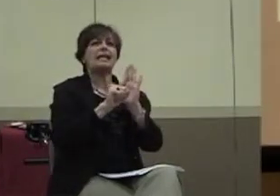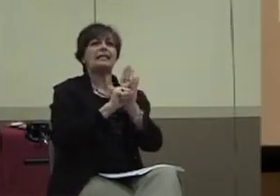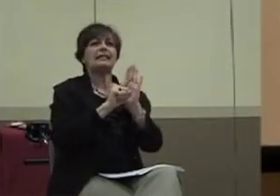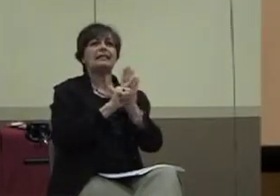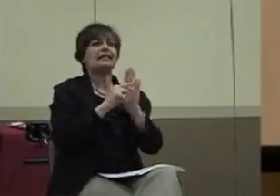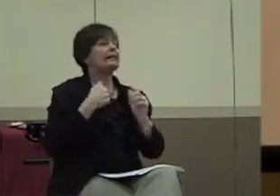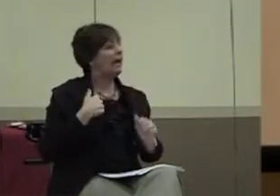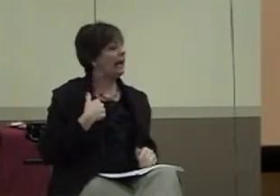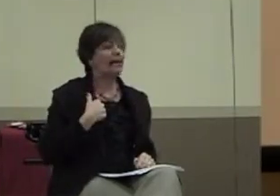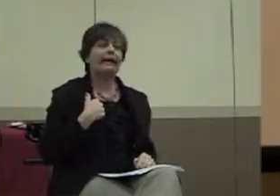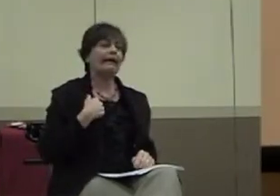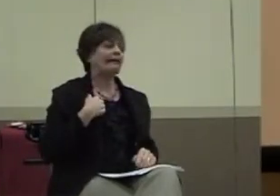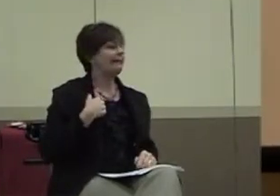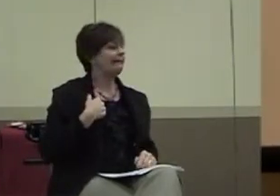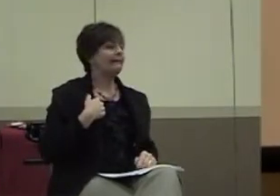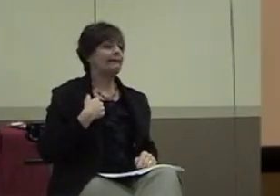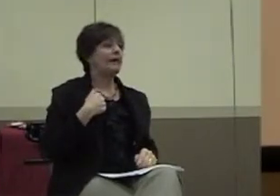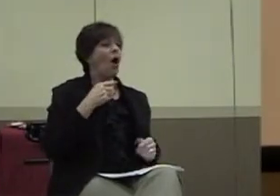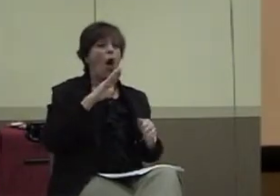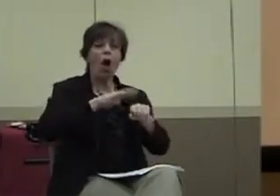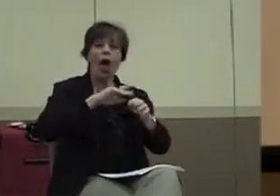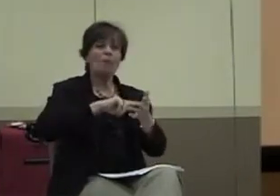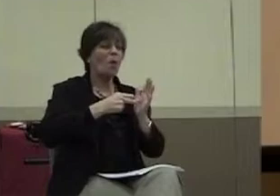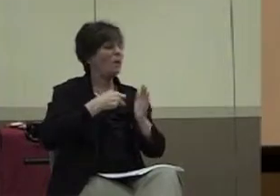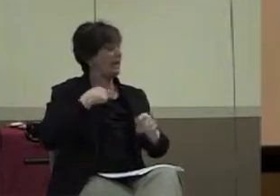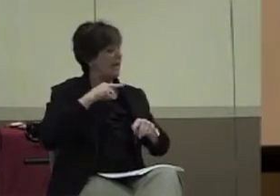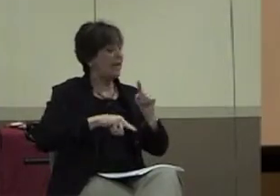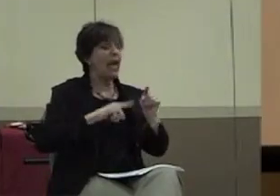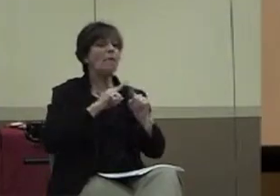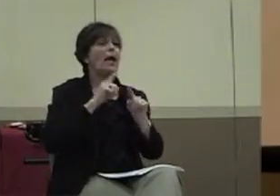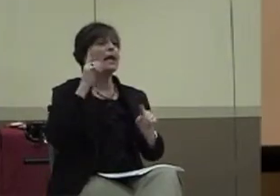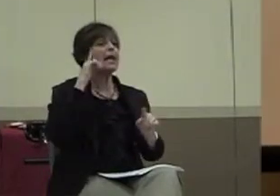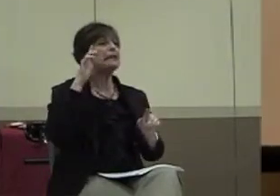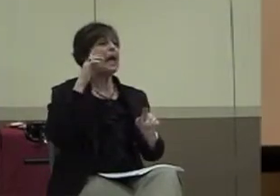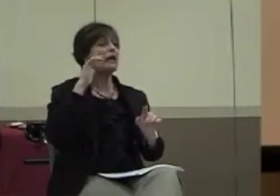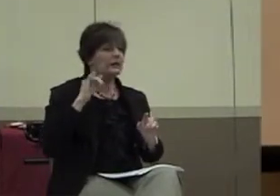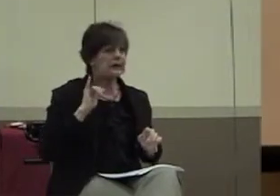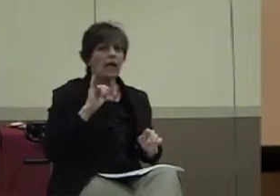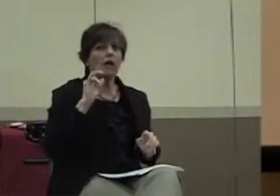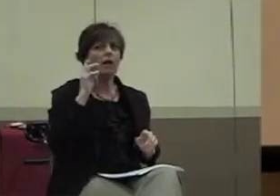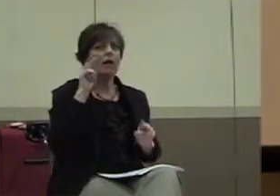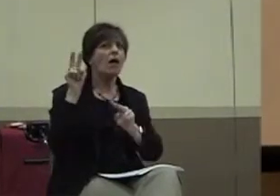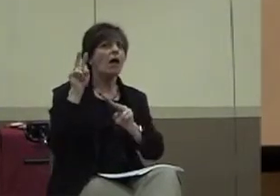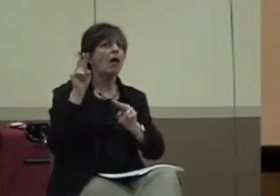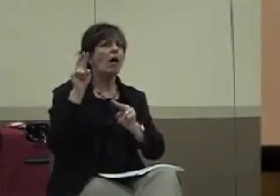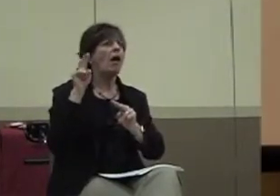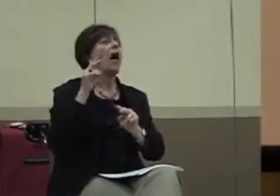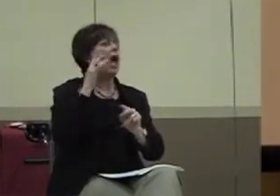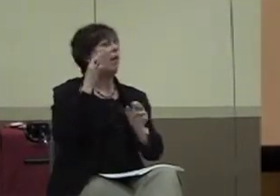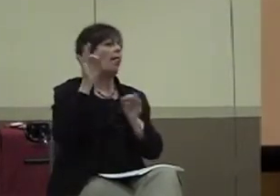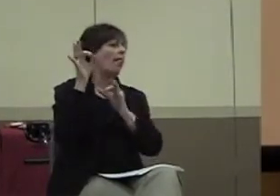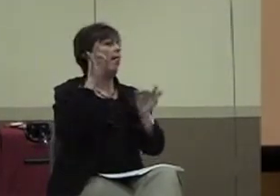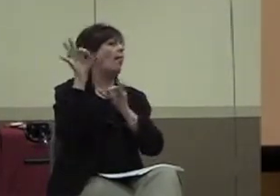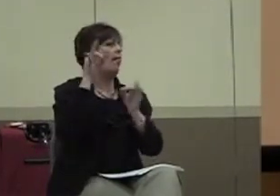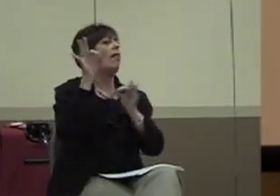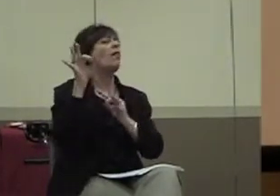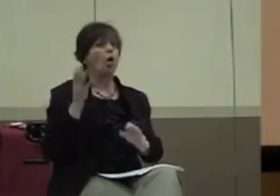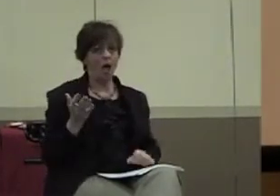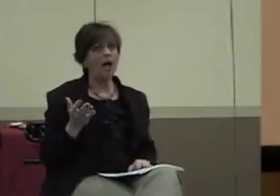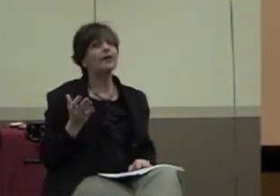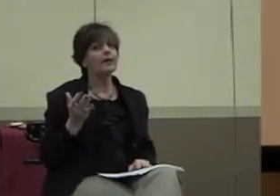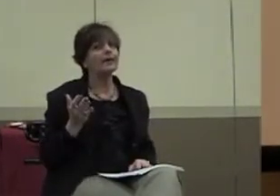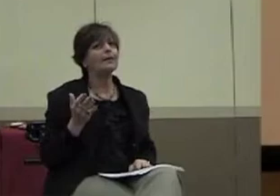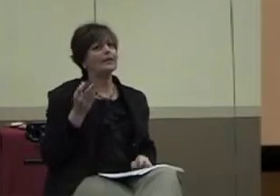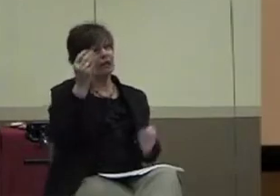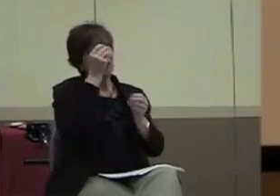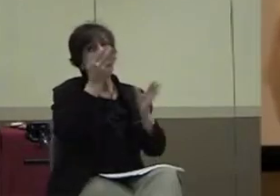help myself. I mean, I don't do it on purpose, but sounds. It's like, oh, a shiny object, and I will look. So I'll just